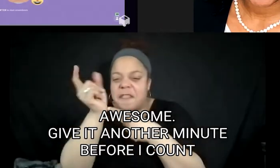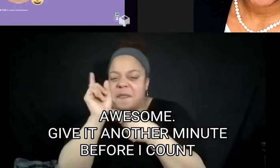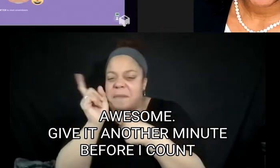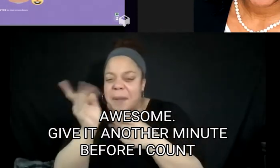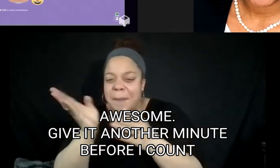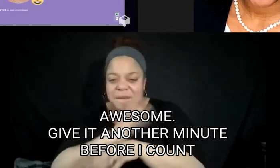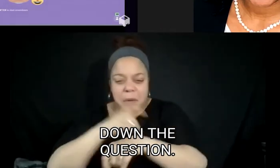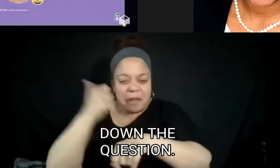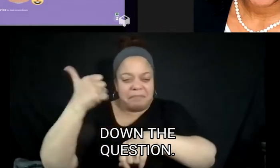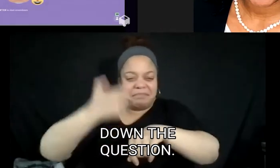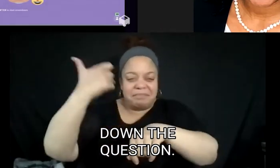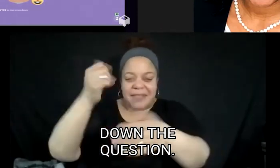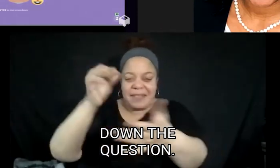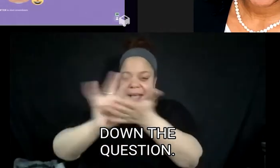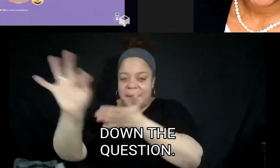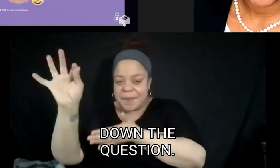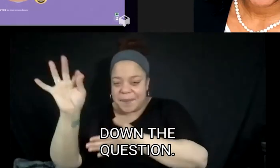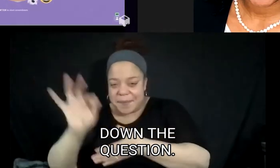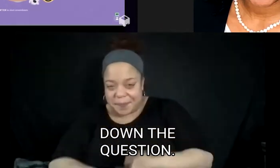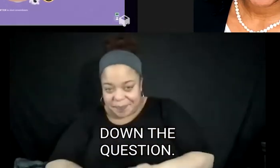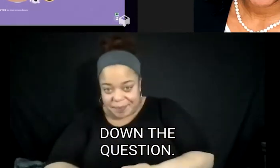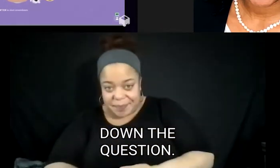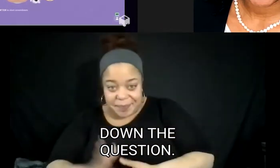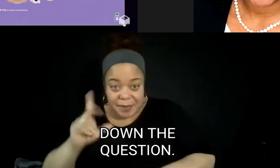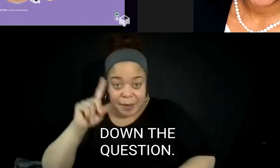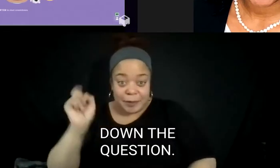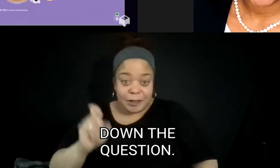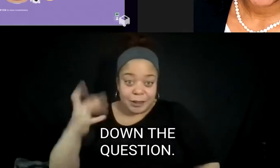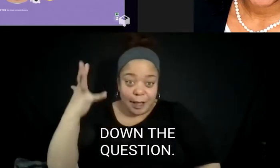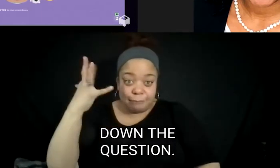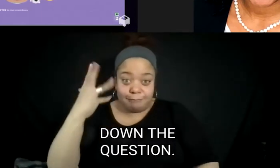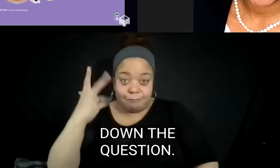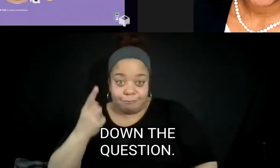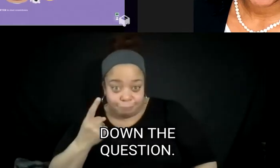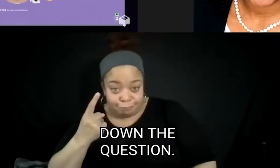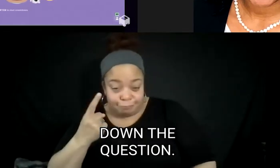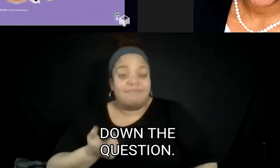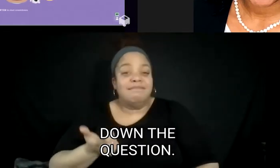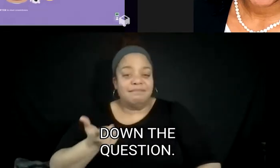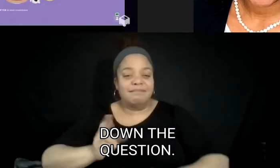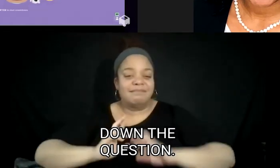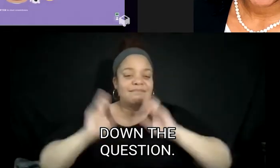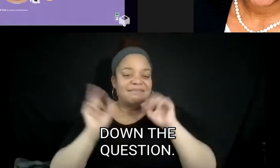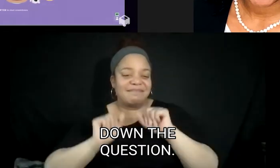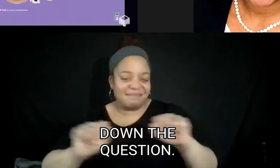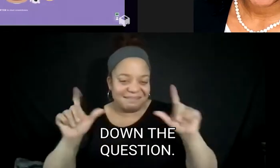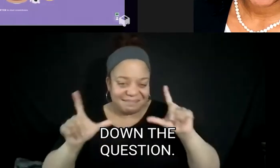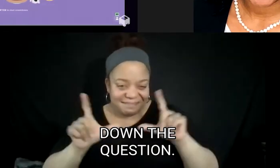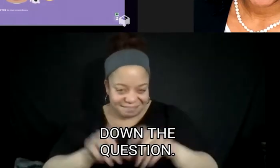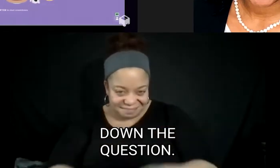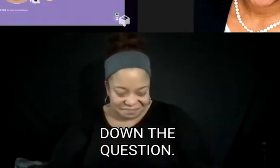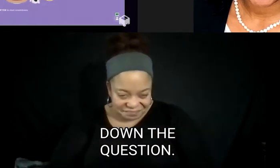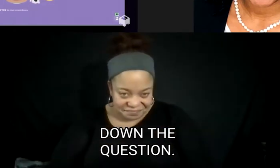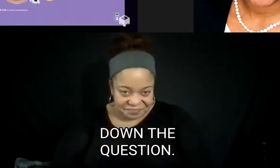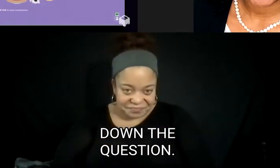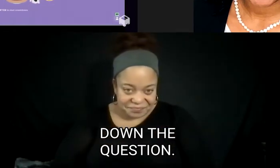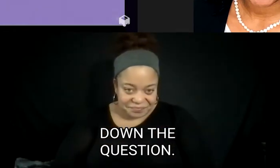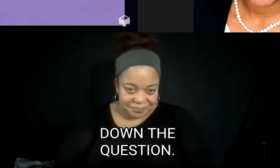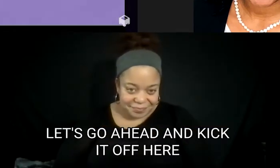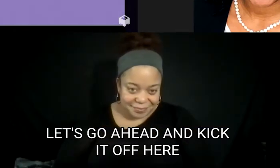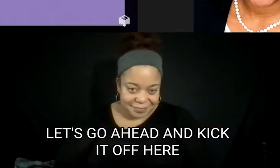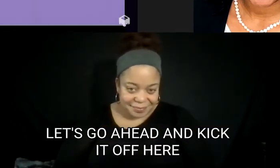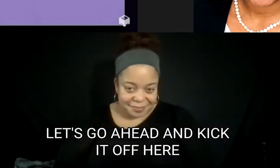Awesome. All right. Let's go ahead and kick it off here and see what y'all think.